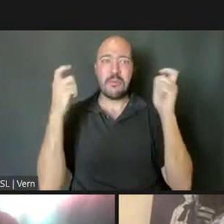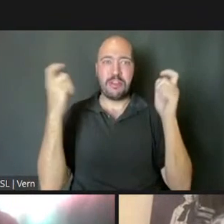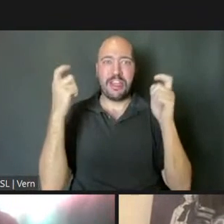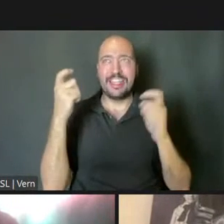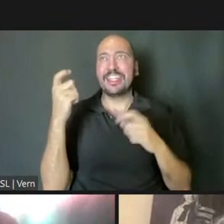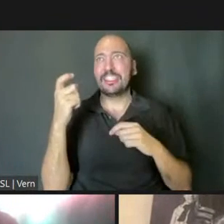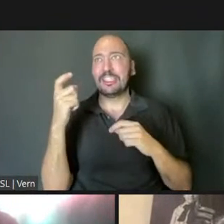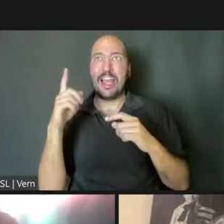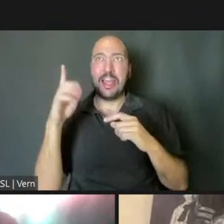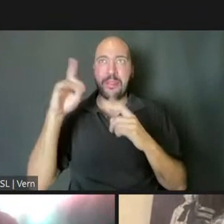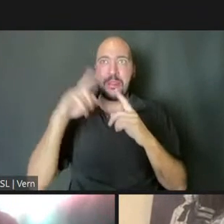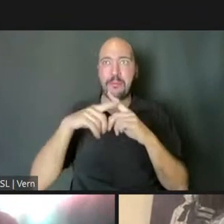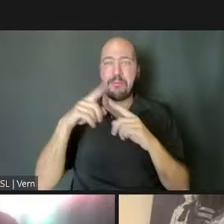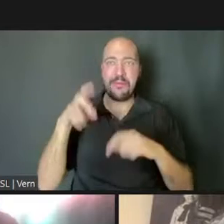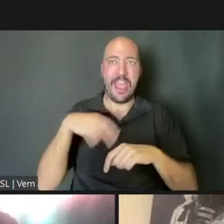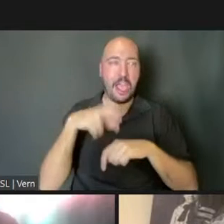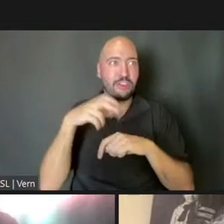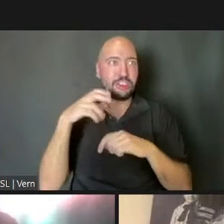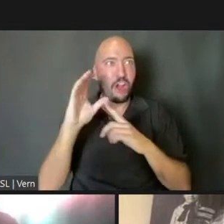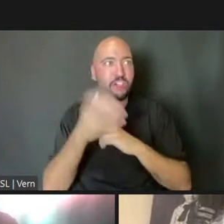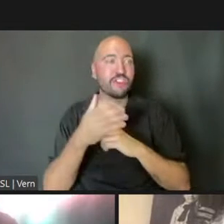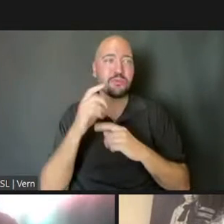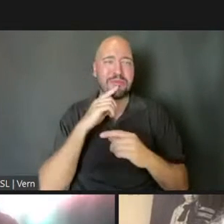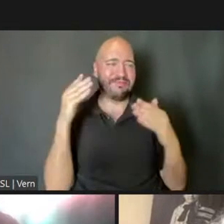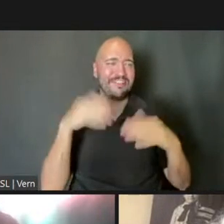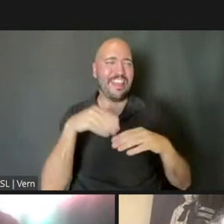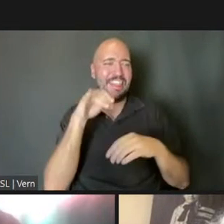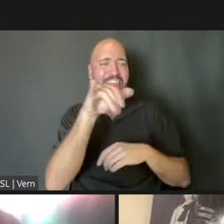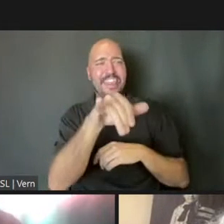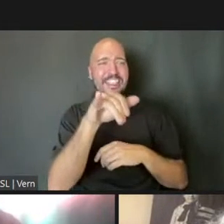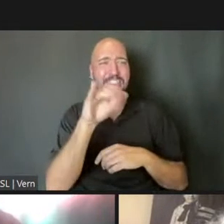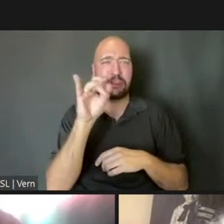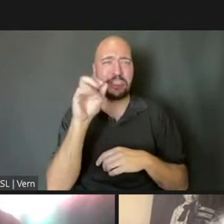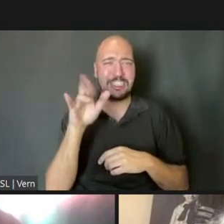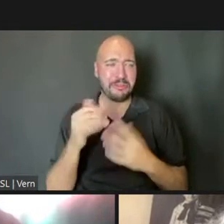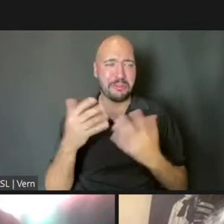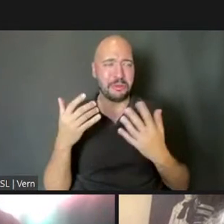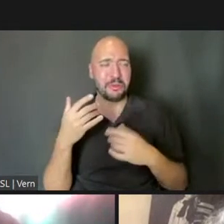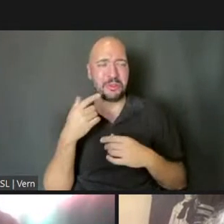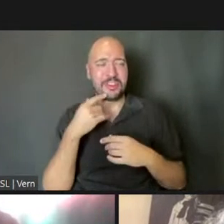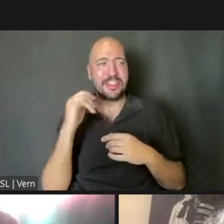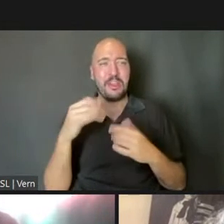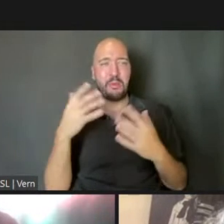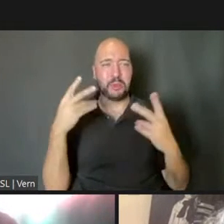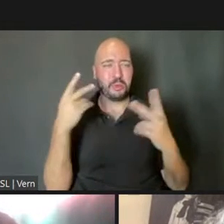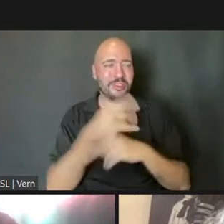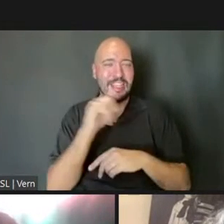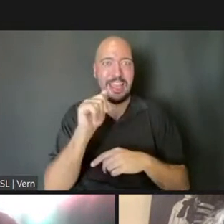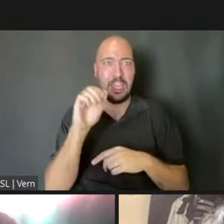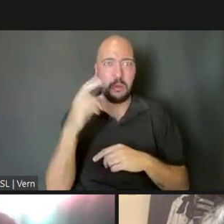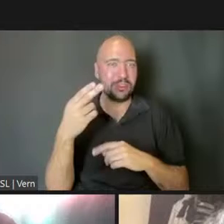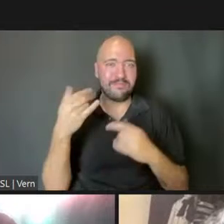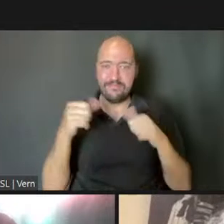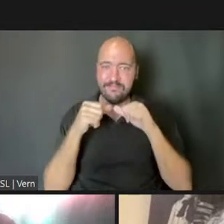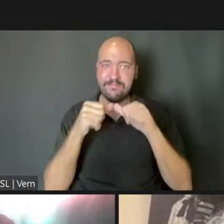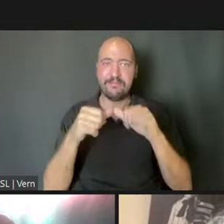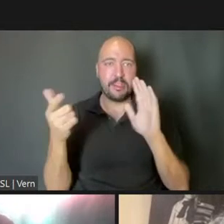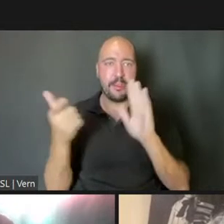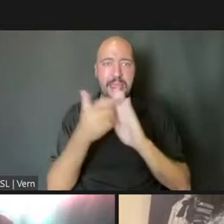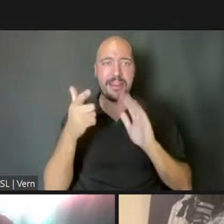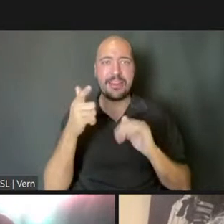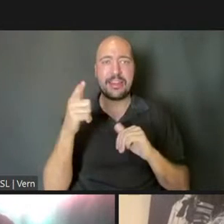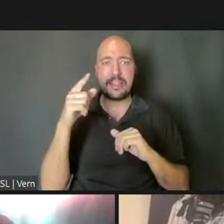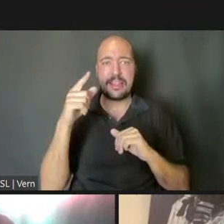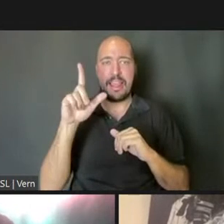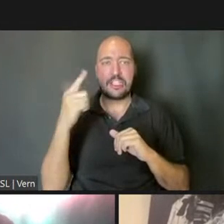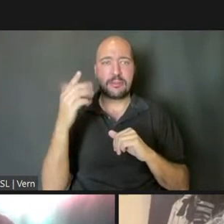centered on this missionary. And what's worse is the AOH continues to ban LGBT people